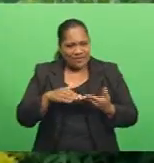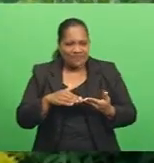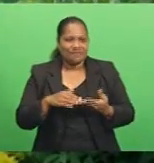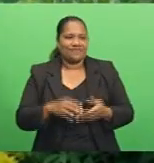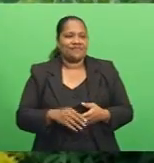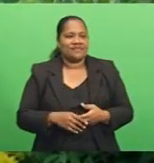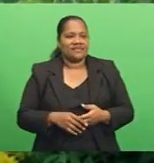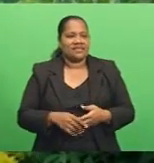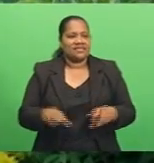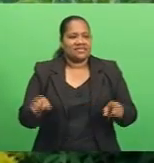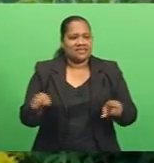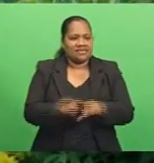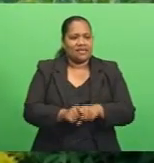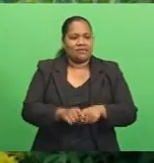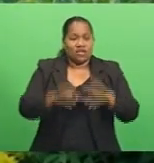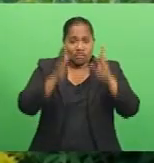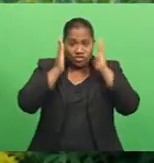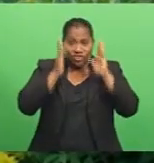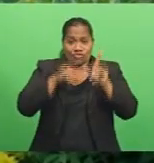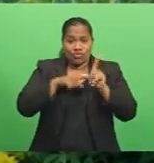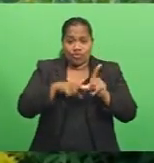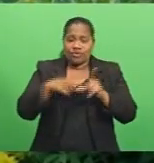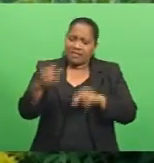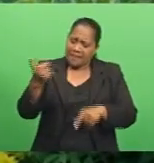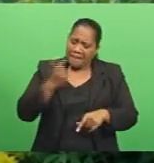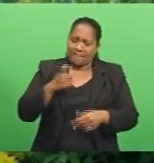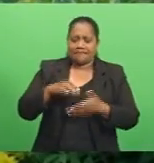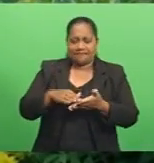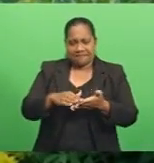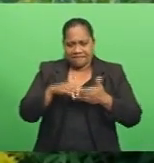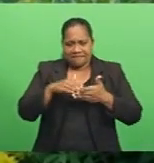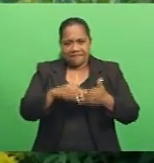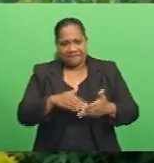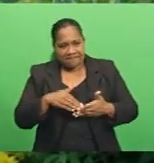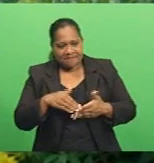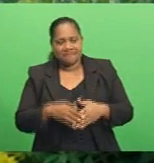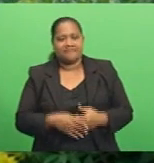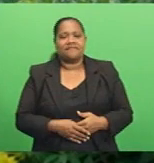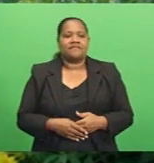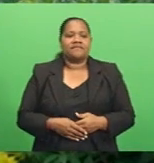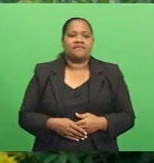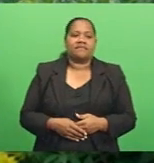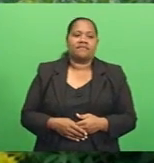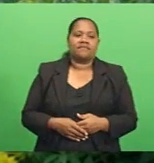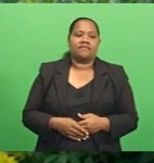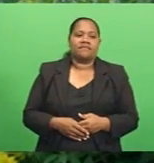also church youth members do come and also give hands in cover all my